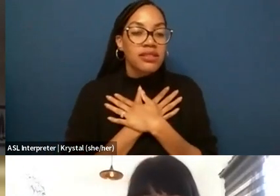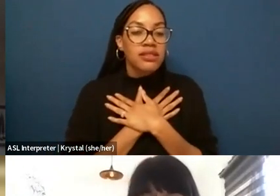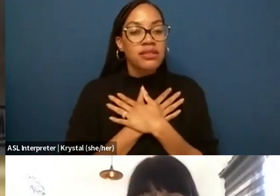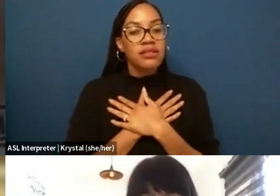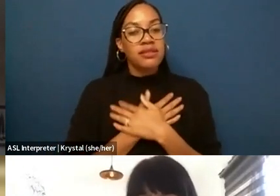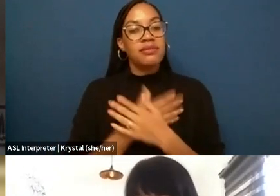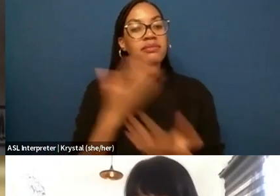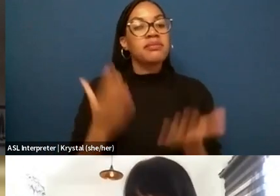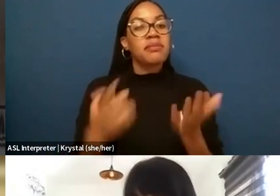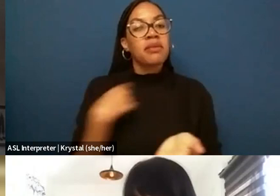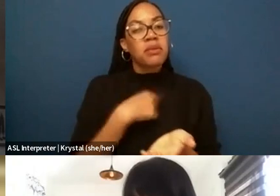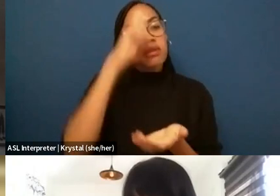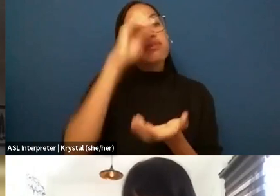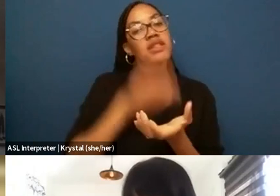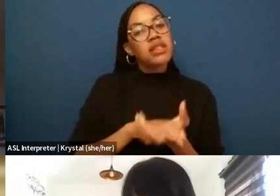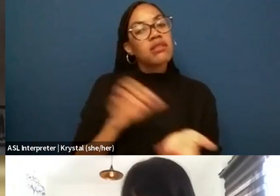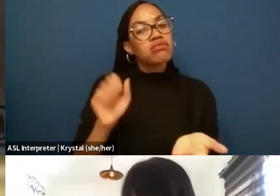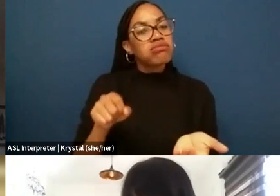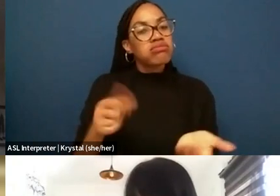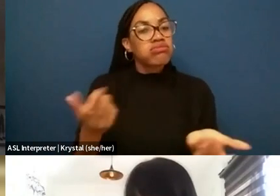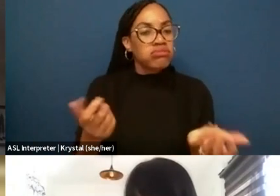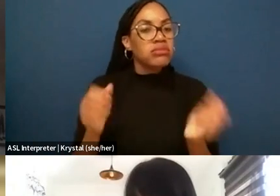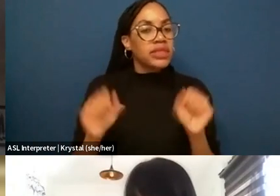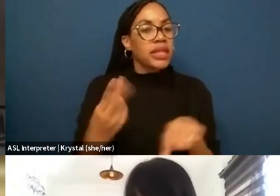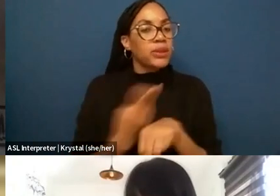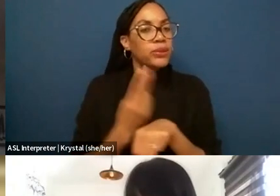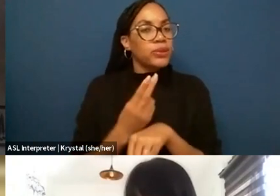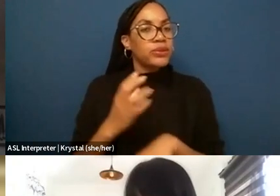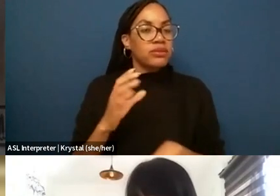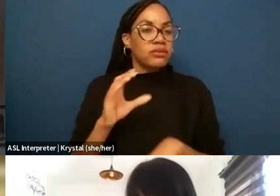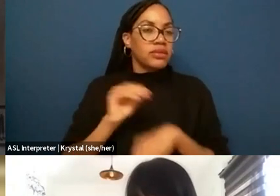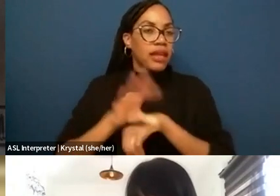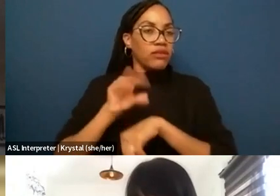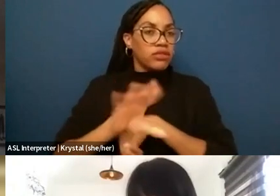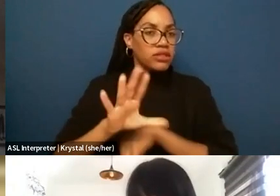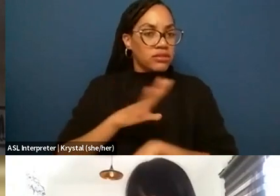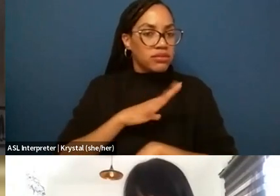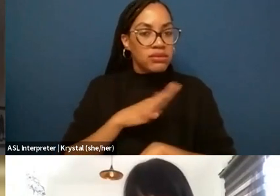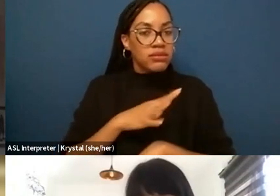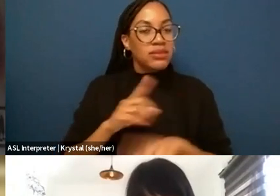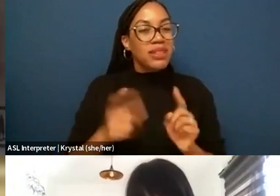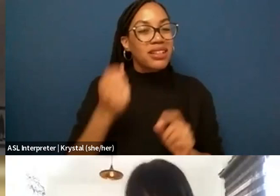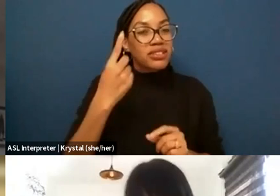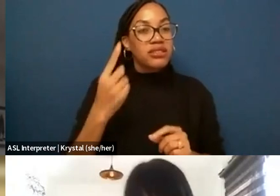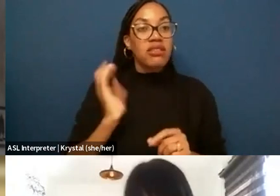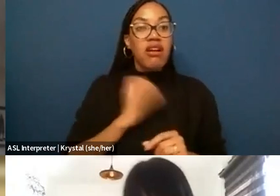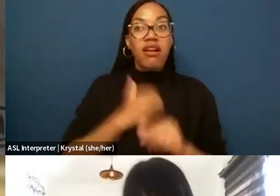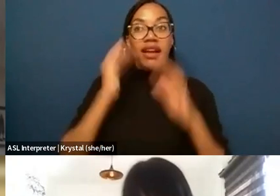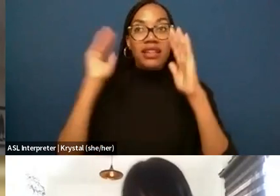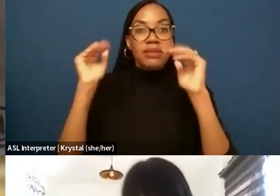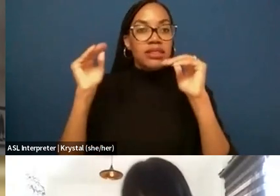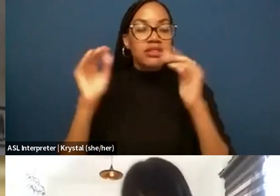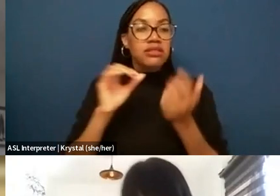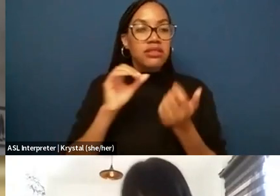again, there's no set of expectations that we are trying to reach, only unlimited possibilities. And so